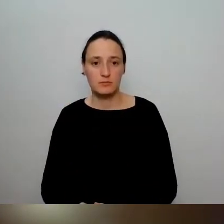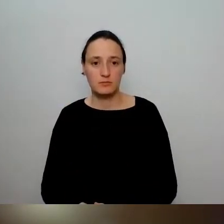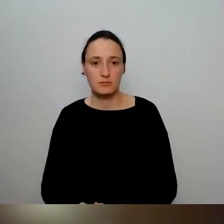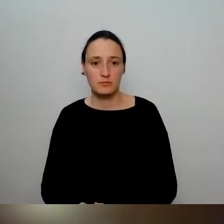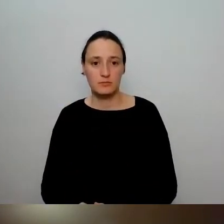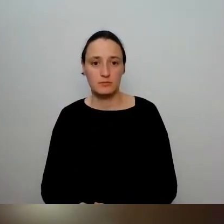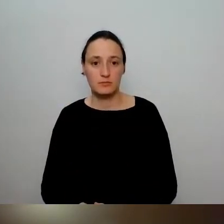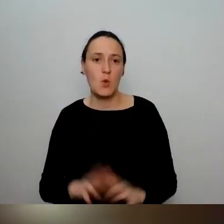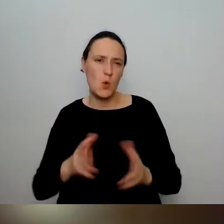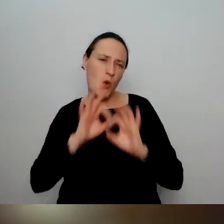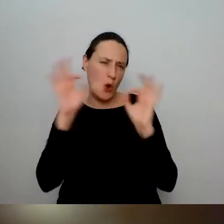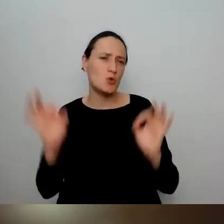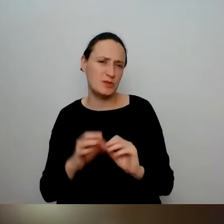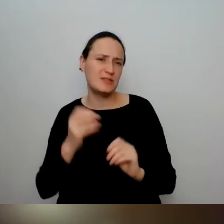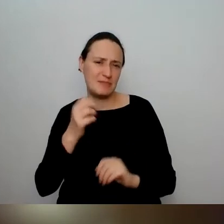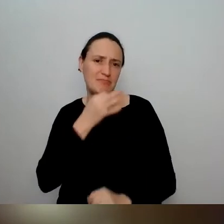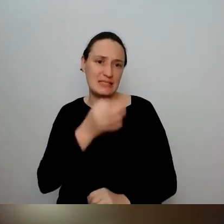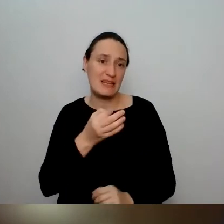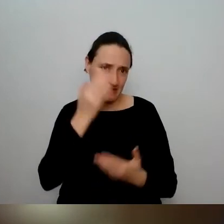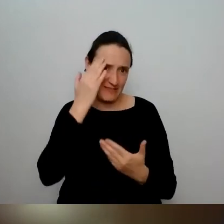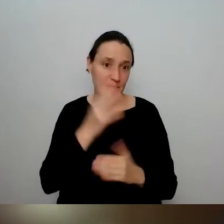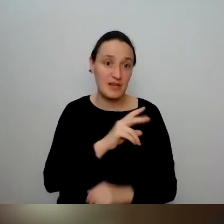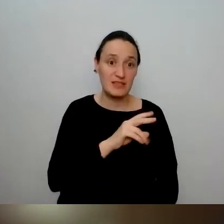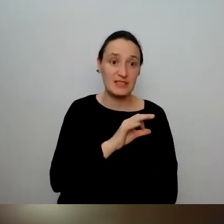Would you like to answer, Stian or Sverre?